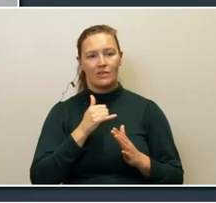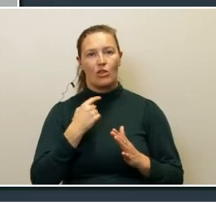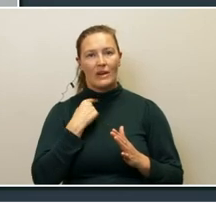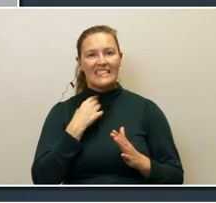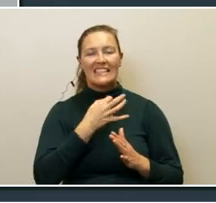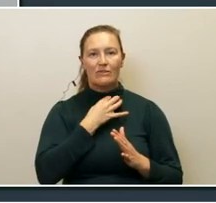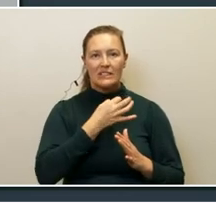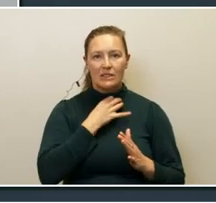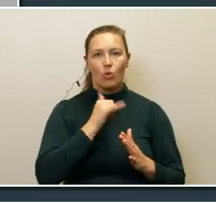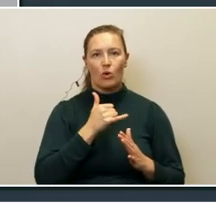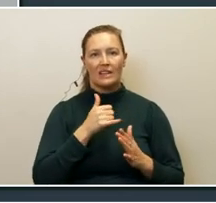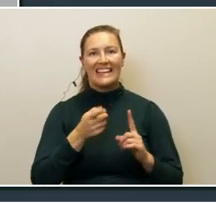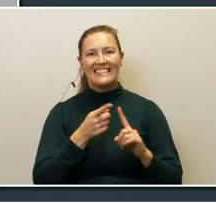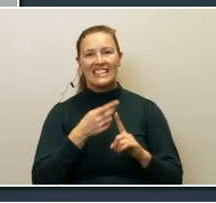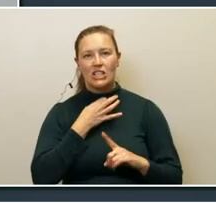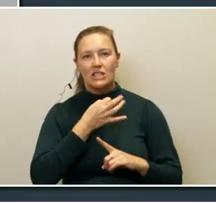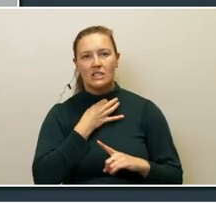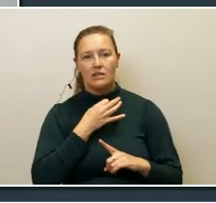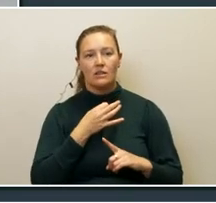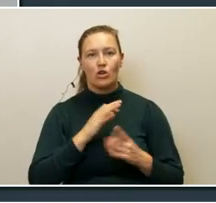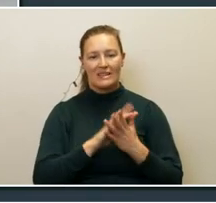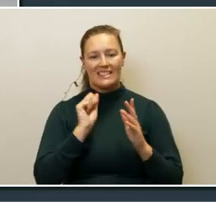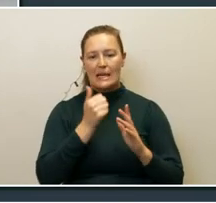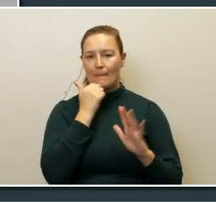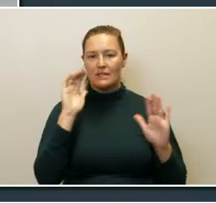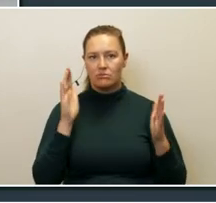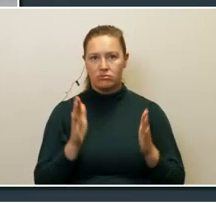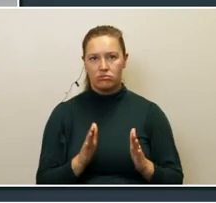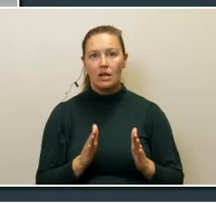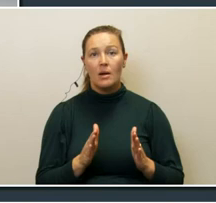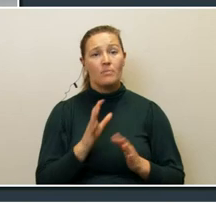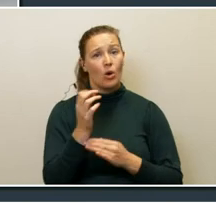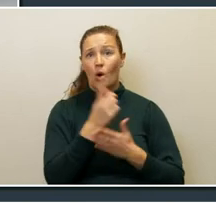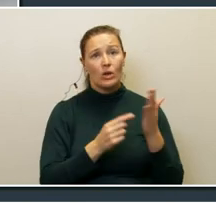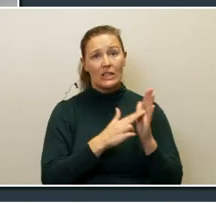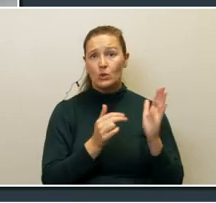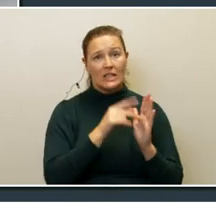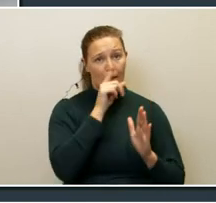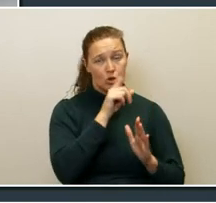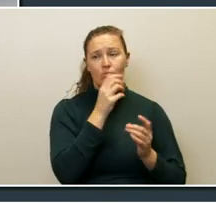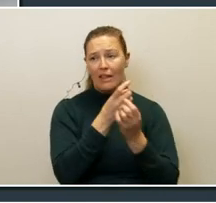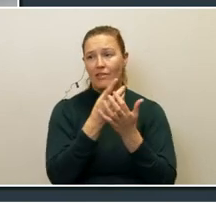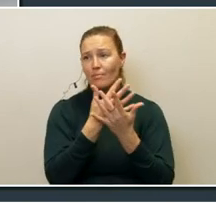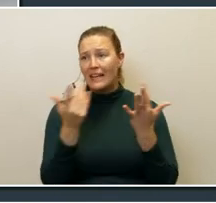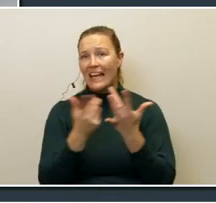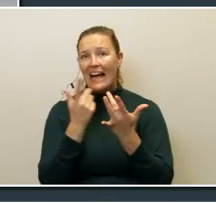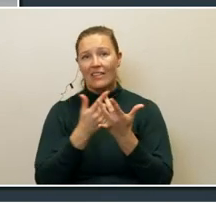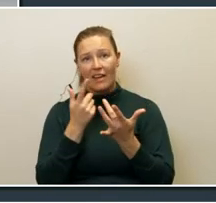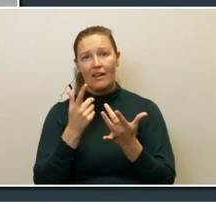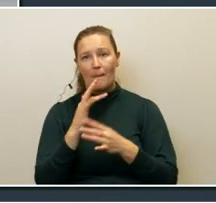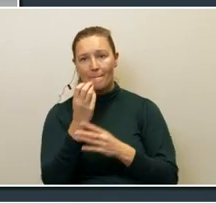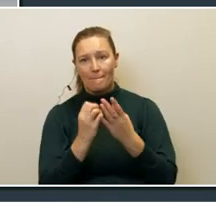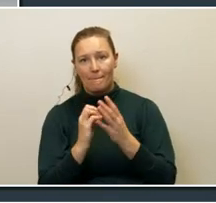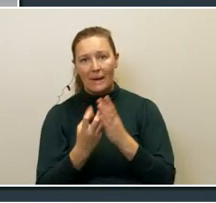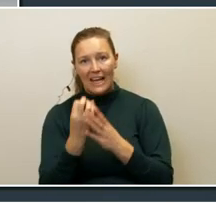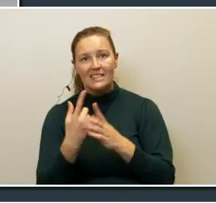in number, or in some sort of trouble. And it's not just New Zealand birds. Thousands of New Zealand species of flora and fauna